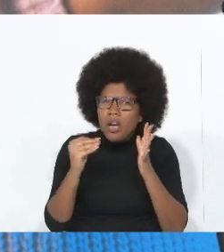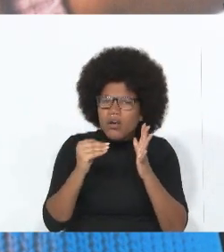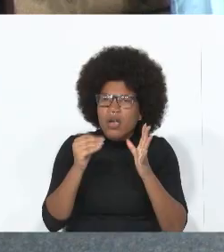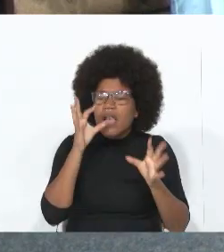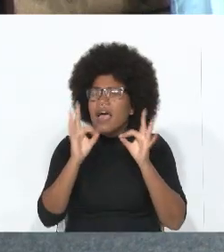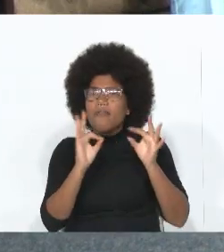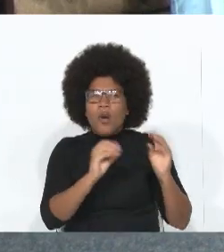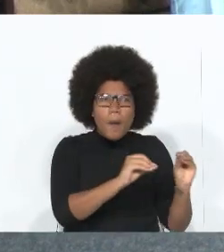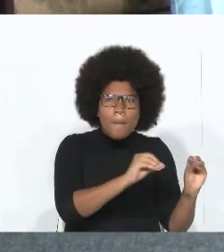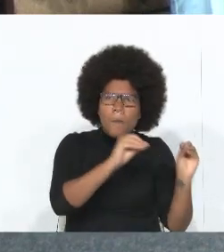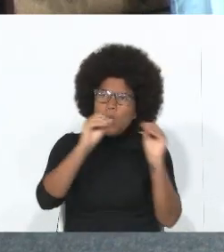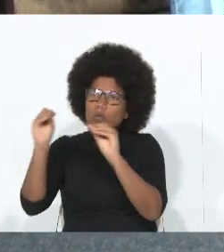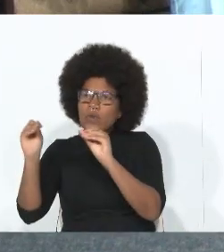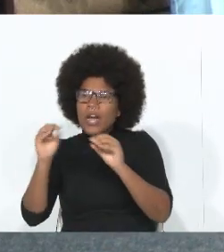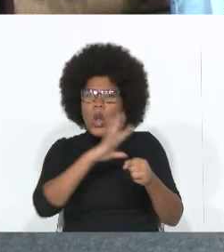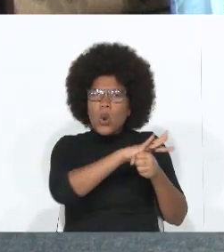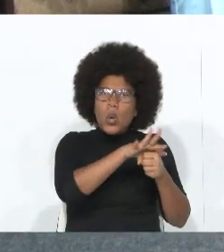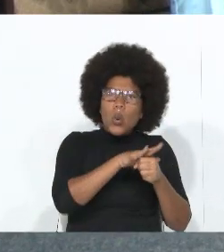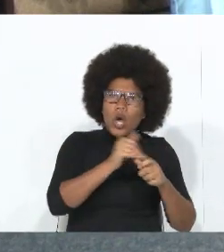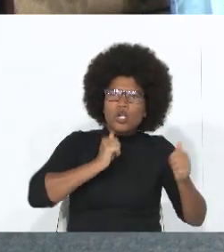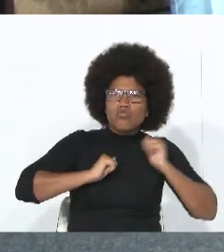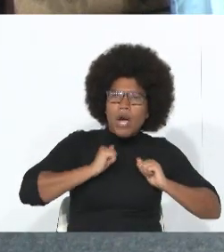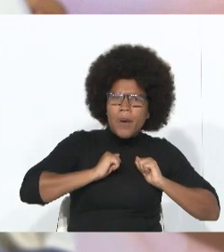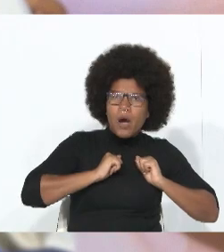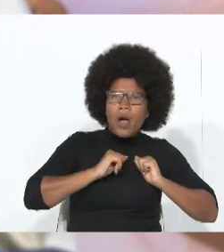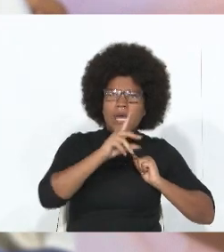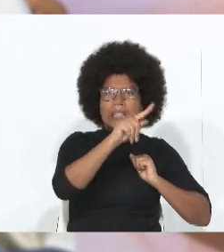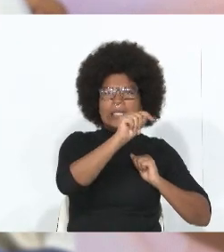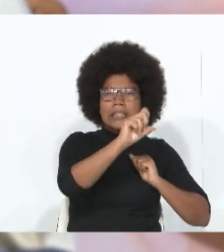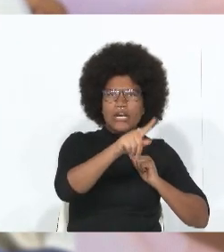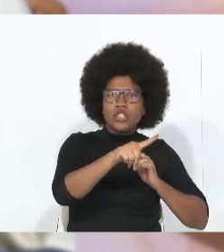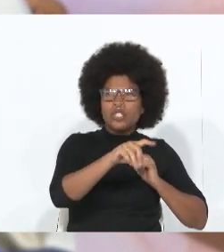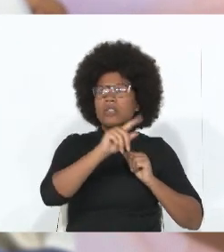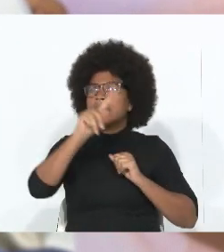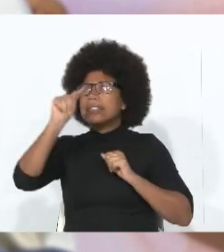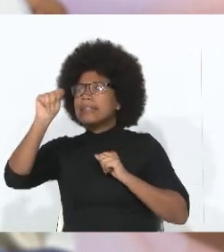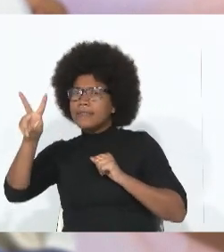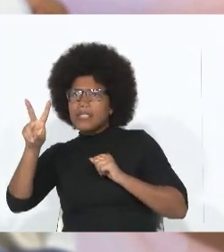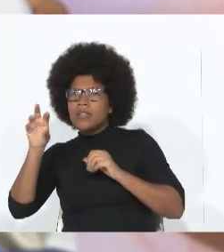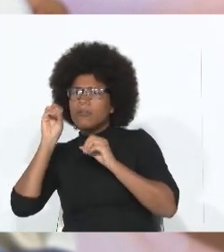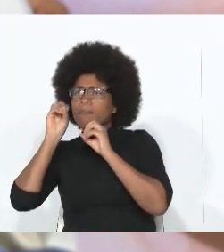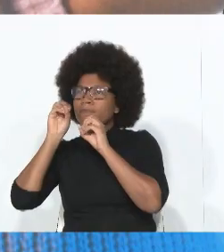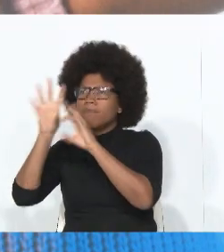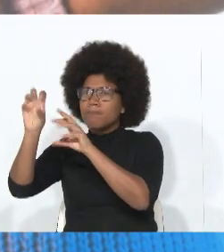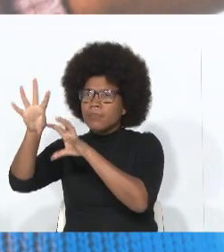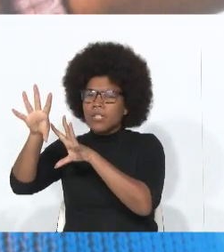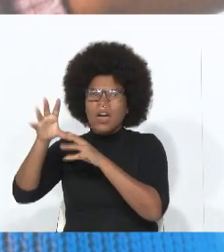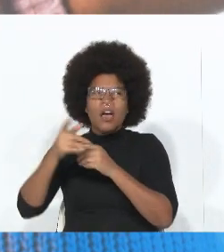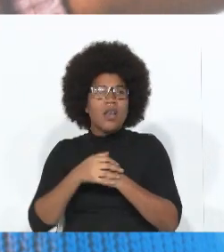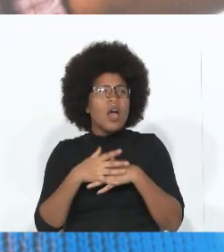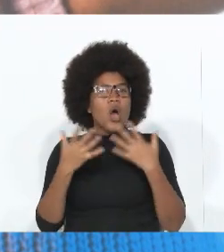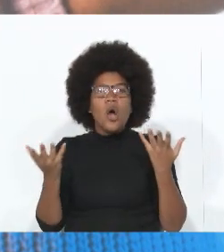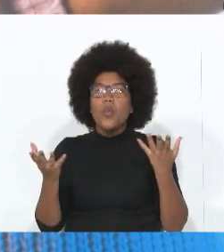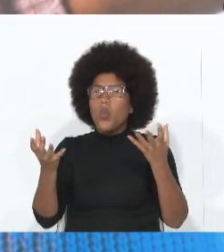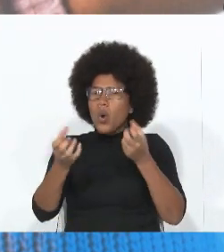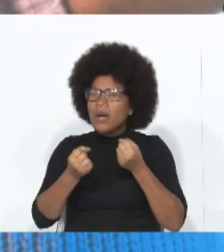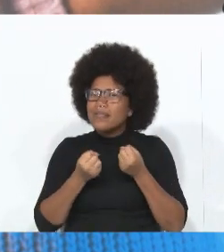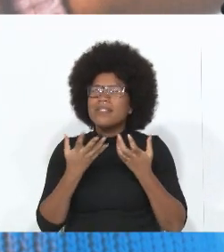theater from the stage to the screen, are we talking about trying to capture the essence of